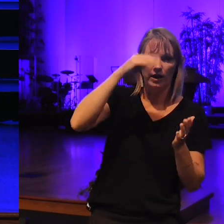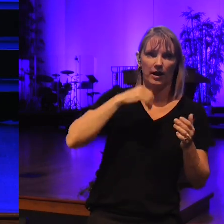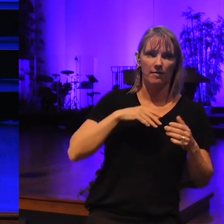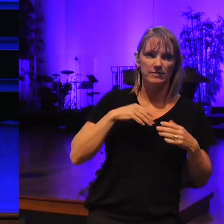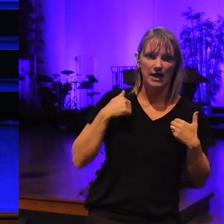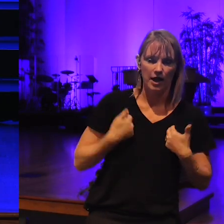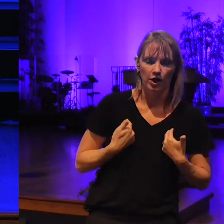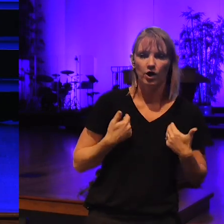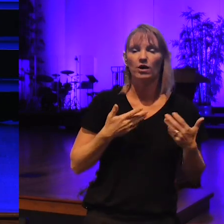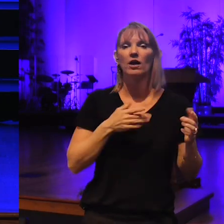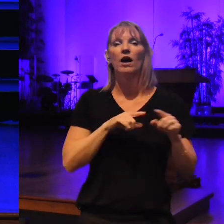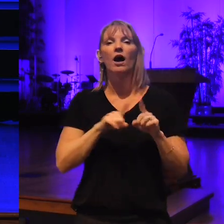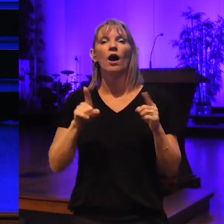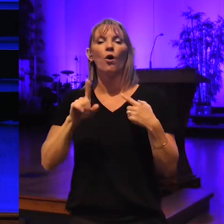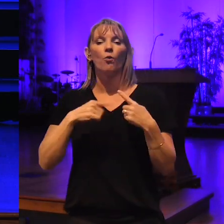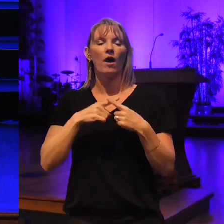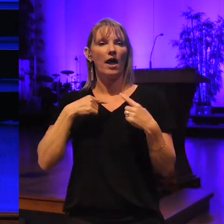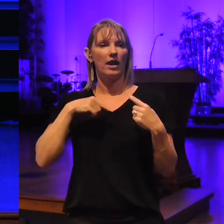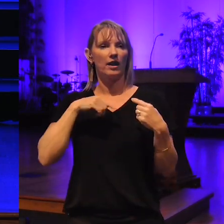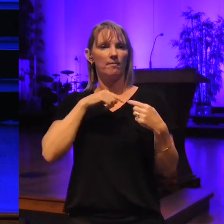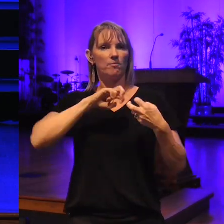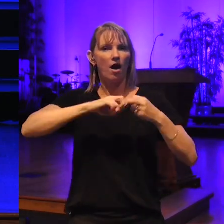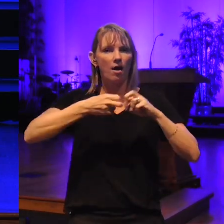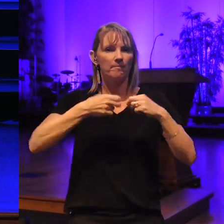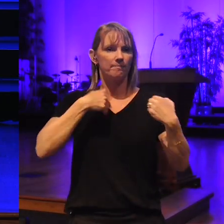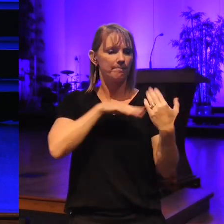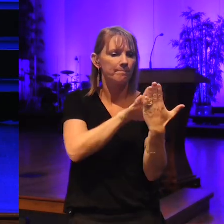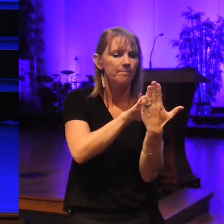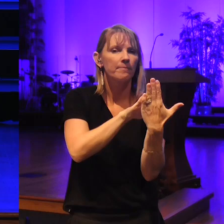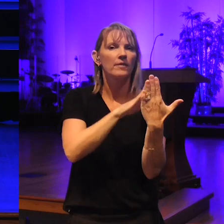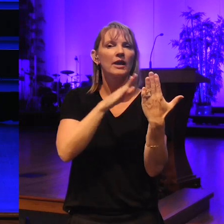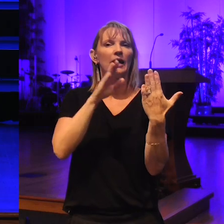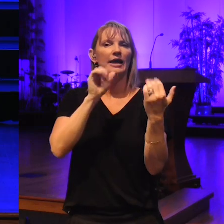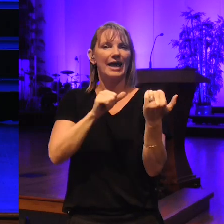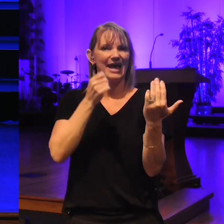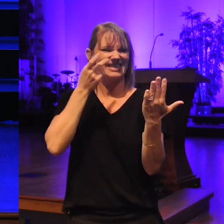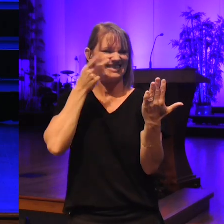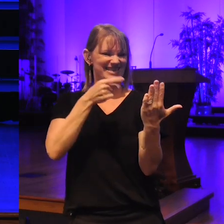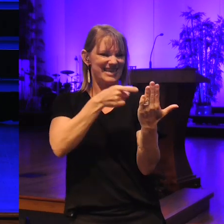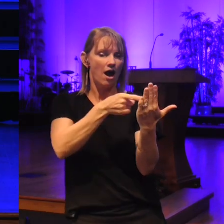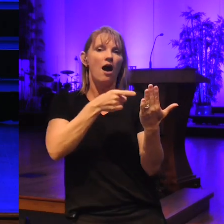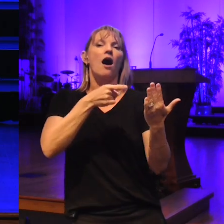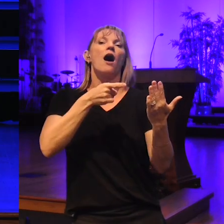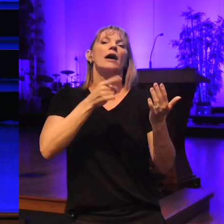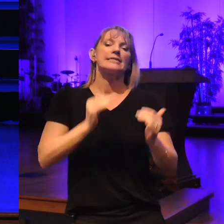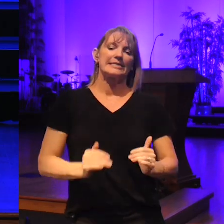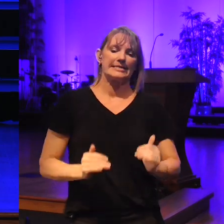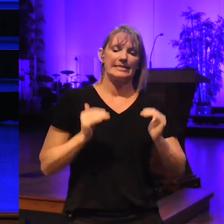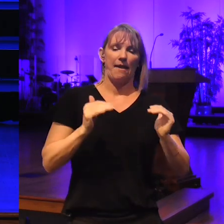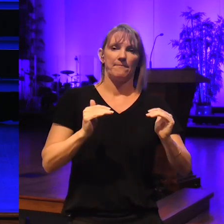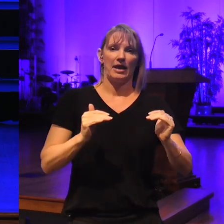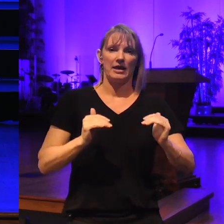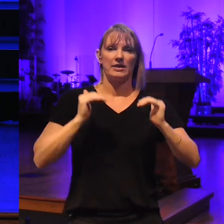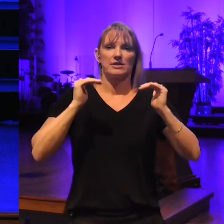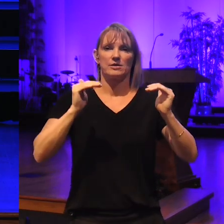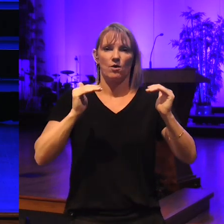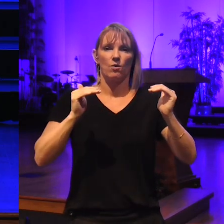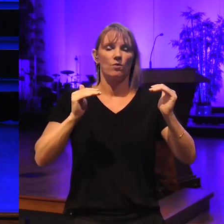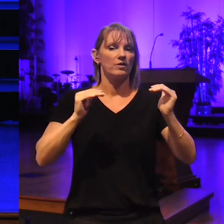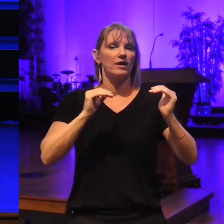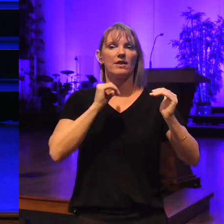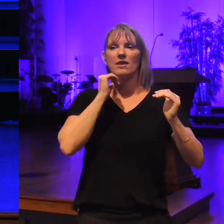But when we encounter difficulties, we can choose to see them as stepping stones rather than